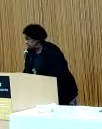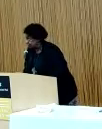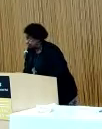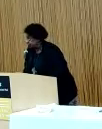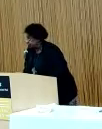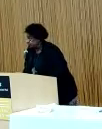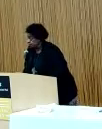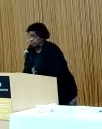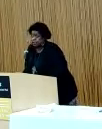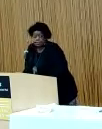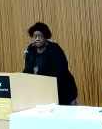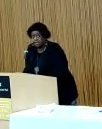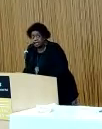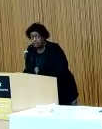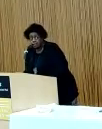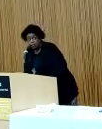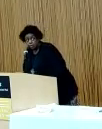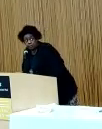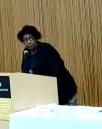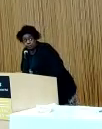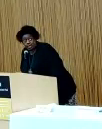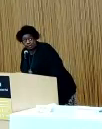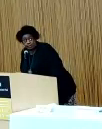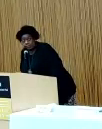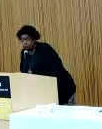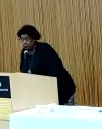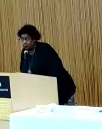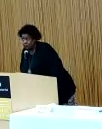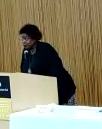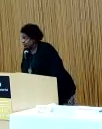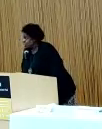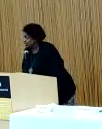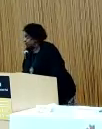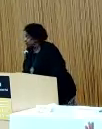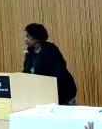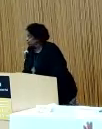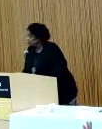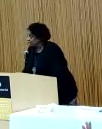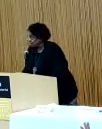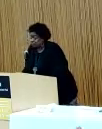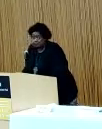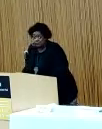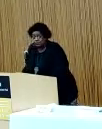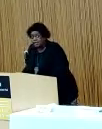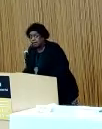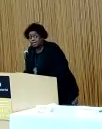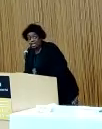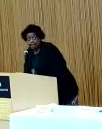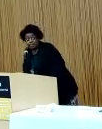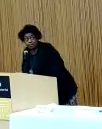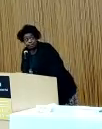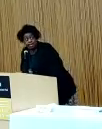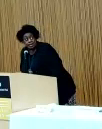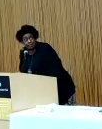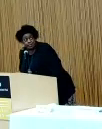are lying because how many dog people do I have in this room raise your hand okay how many